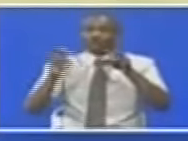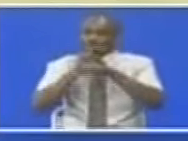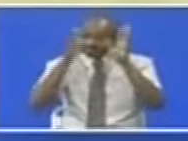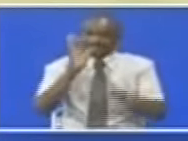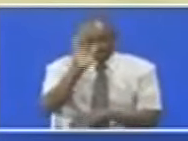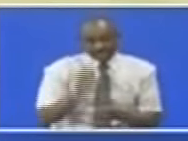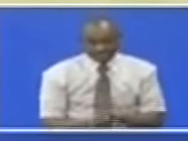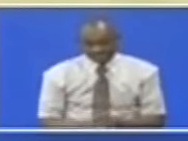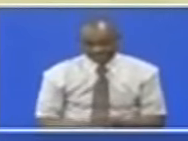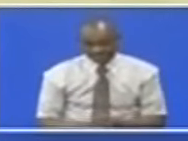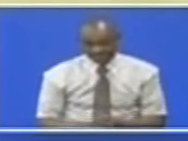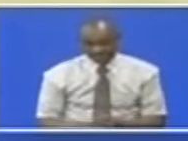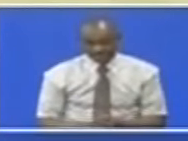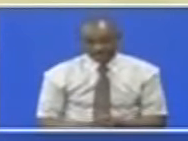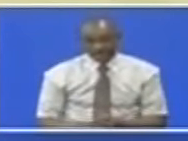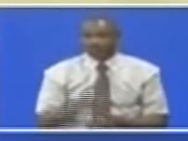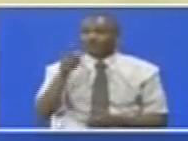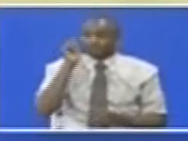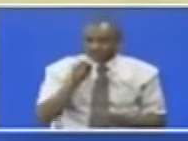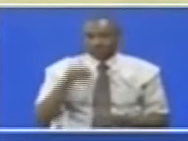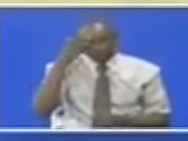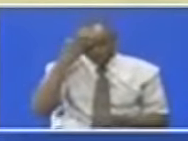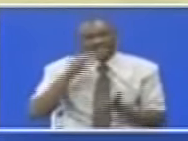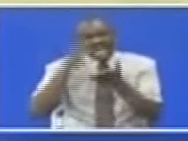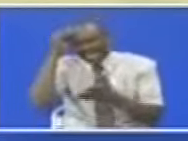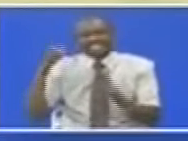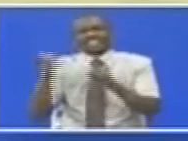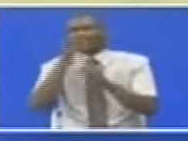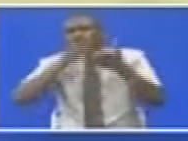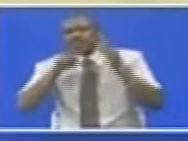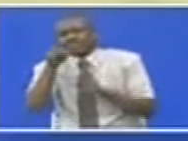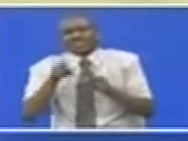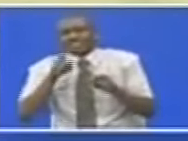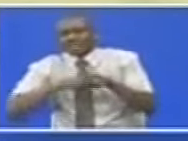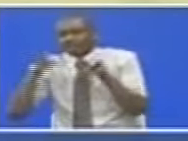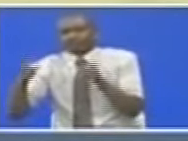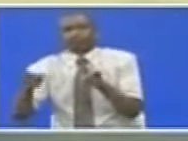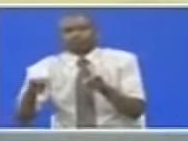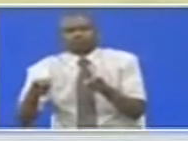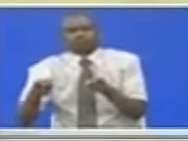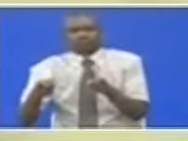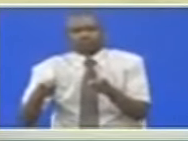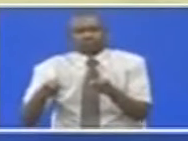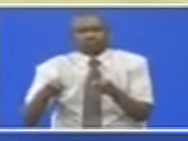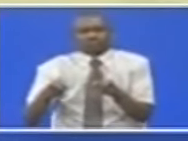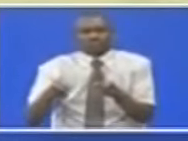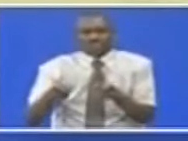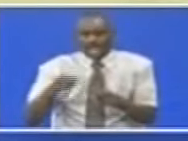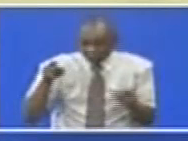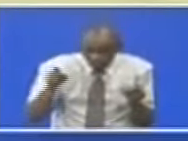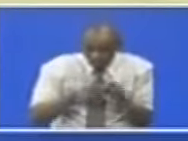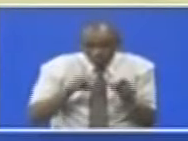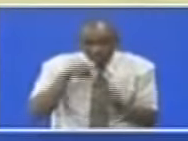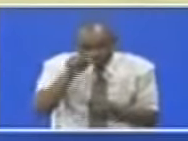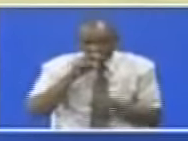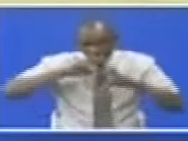They should be able to set the targets of what the learners will achieve in reading, in numeracy, and